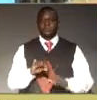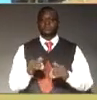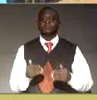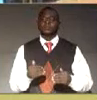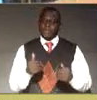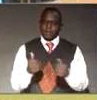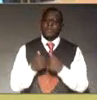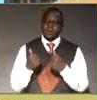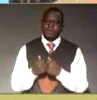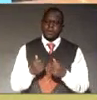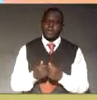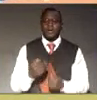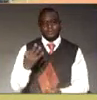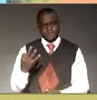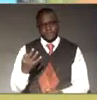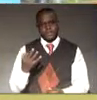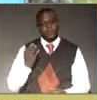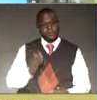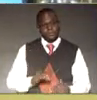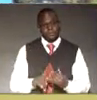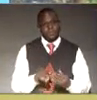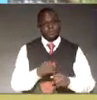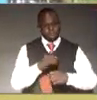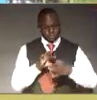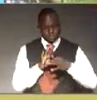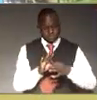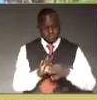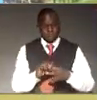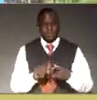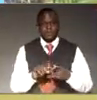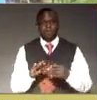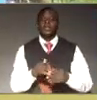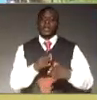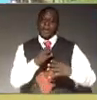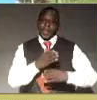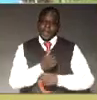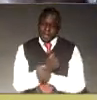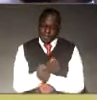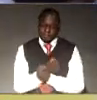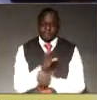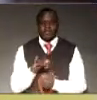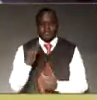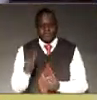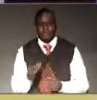to have 3 qualities: persistence, tenacity, and passion for anything we want to achieve.